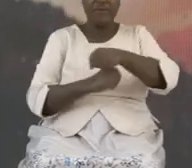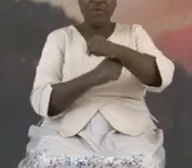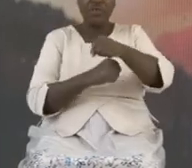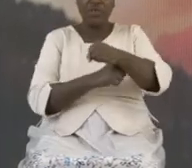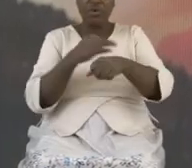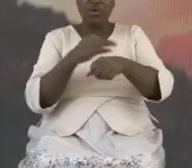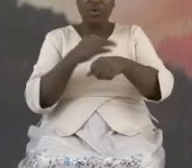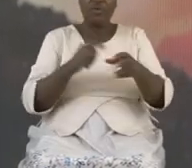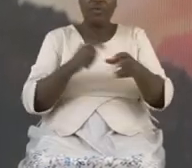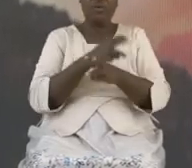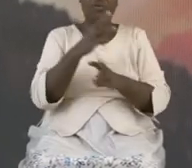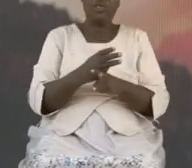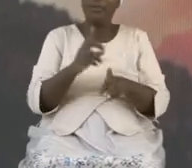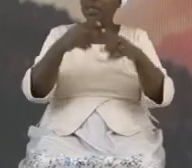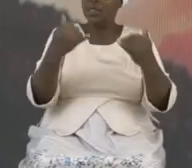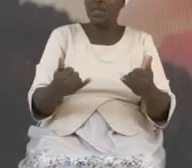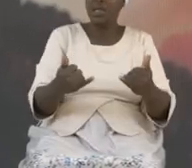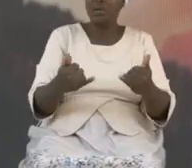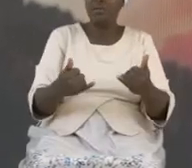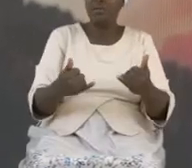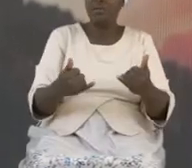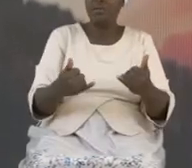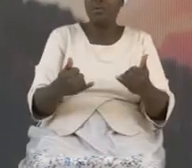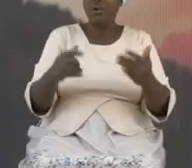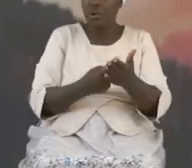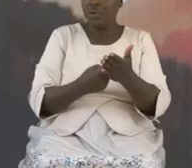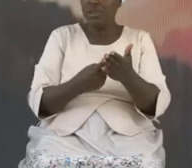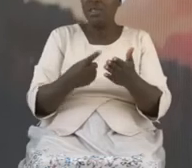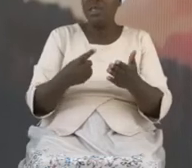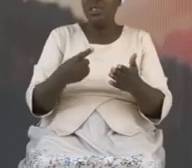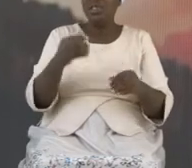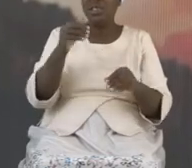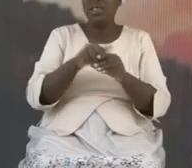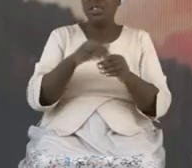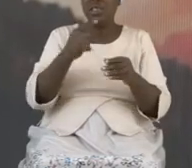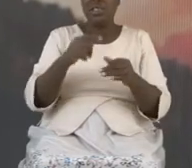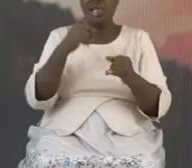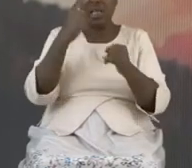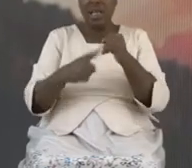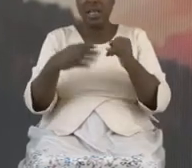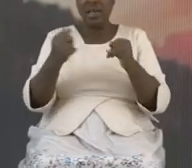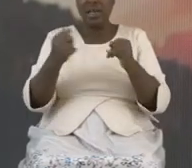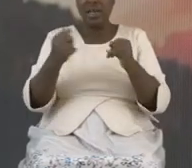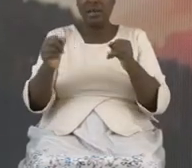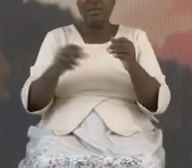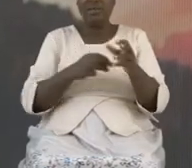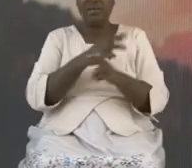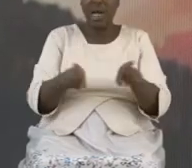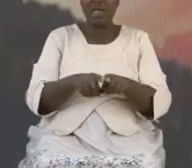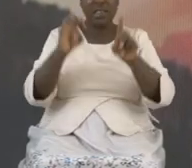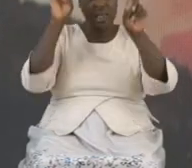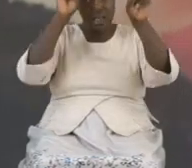but now was in the end of the world, as he appeared